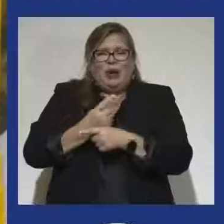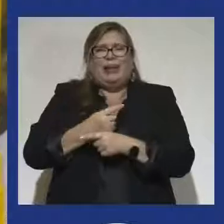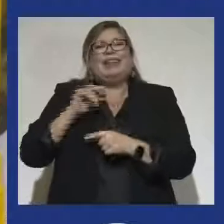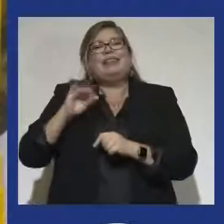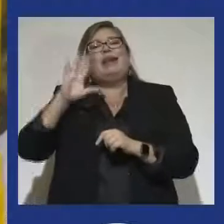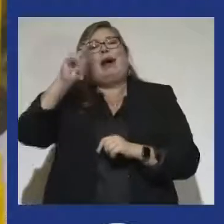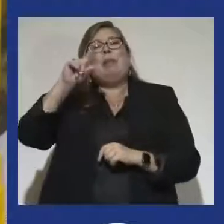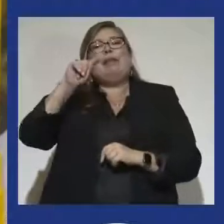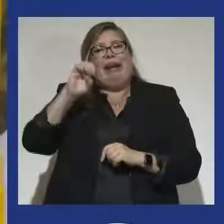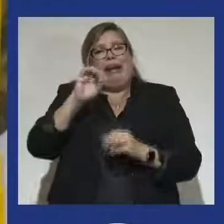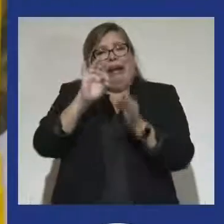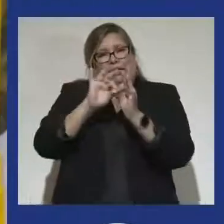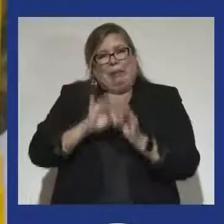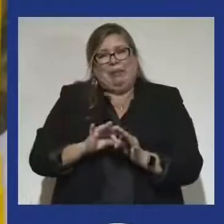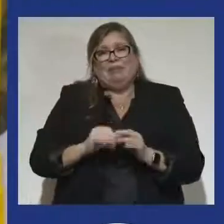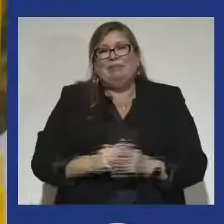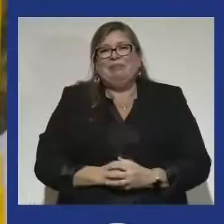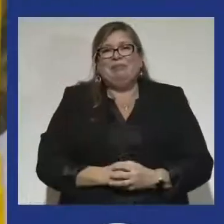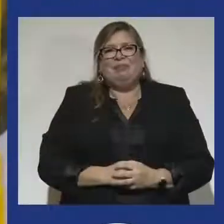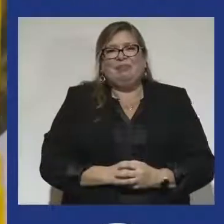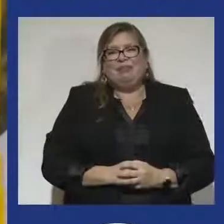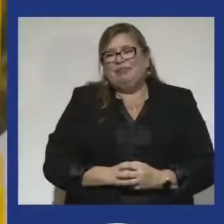updated estimate.